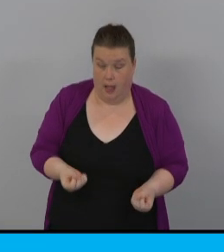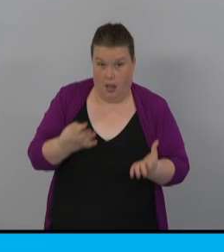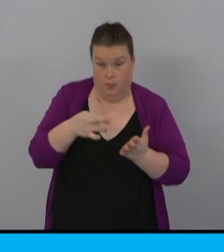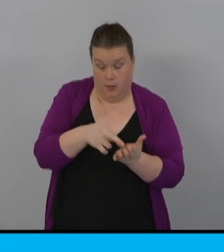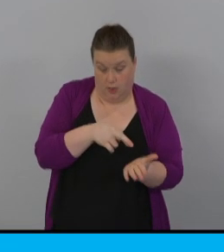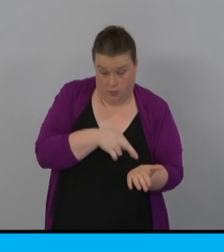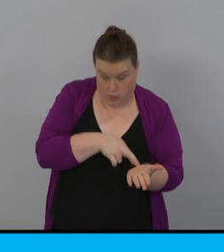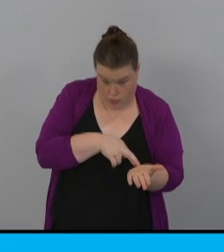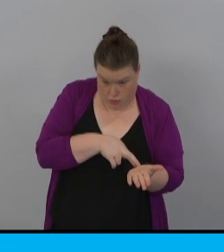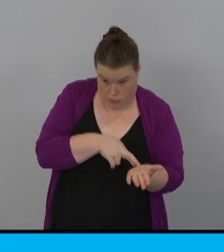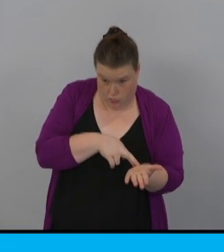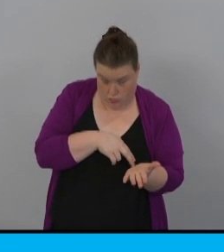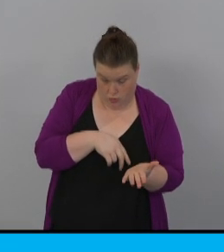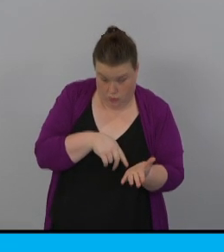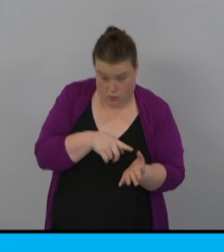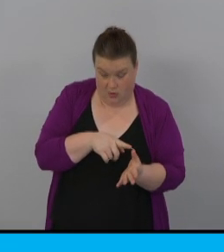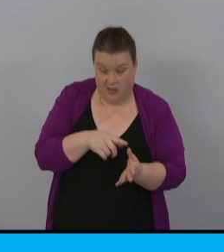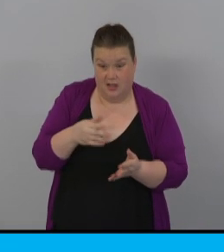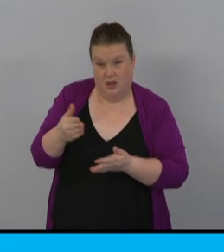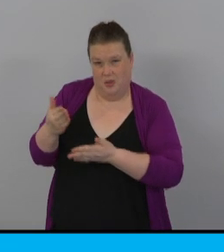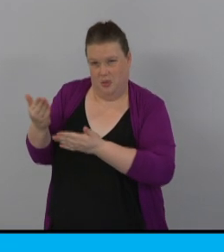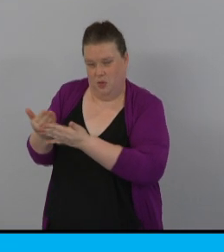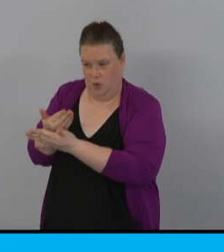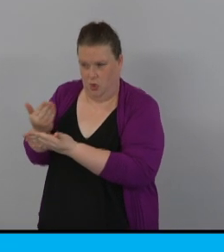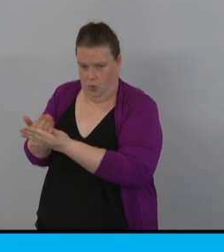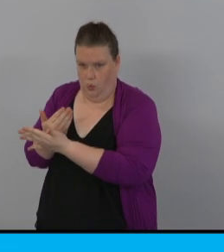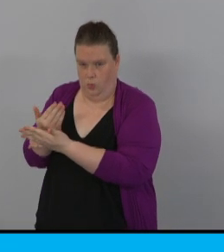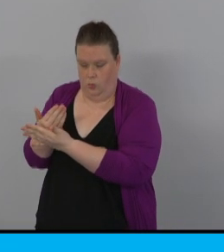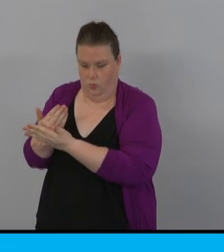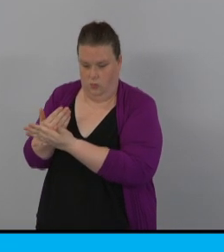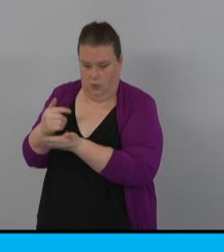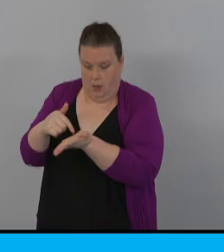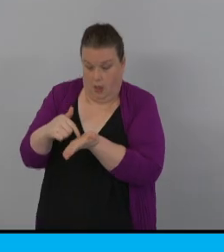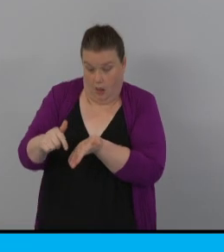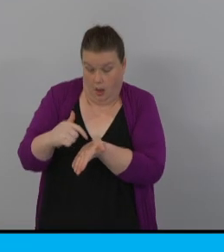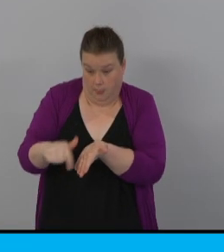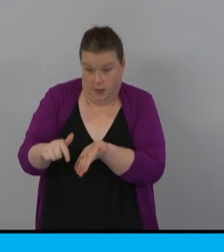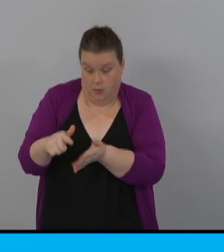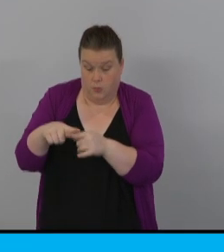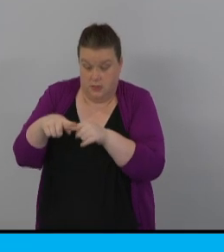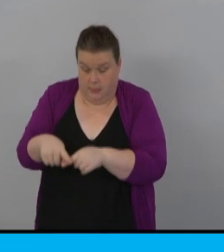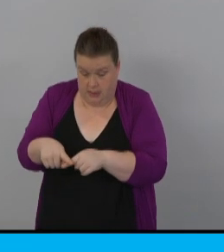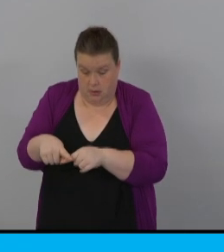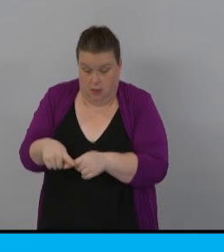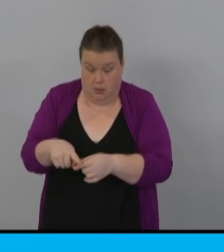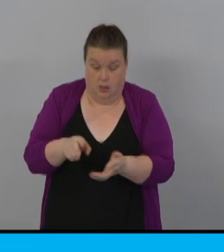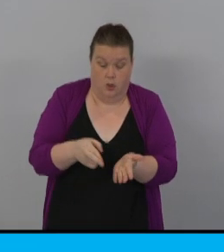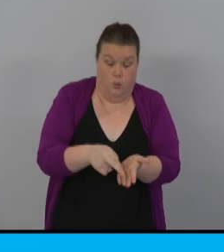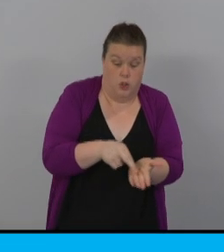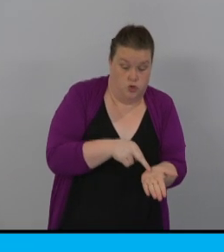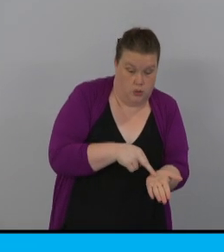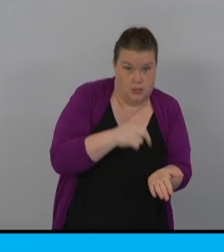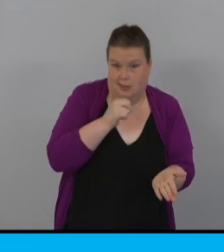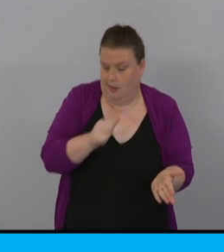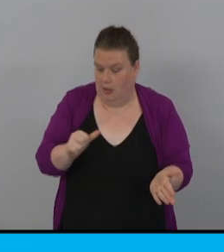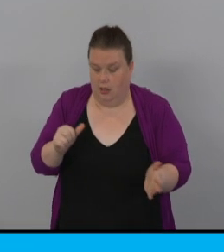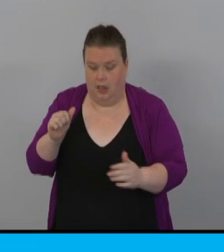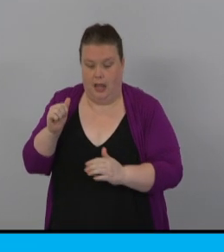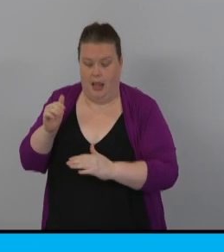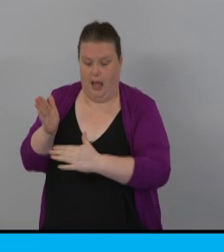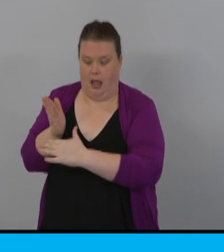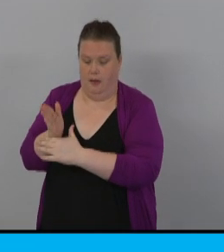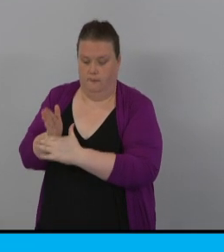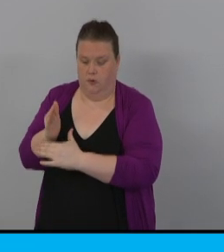our allotments, like those new allotments, were based on enrollment, not average daily attendance. We talked about that. And then average